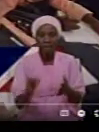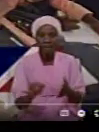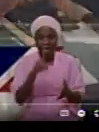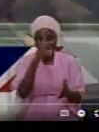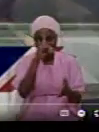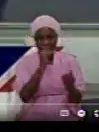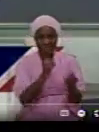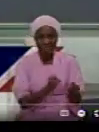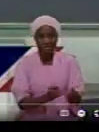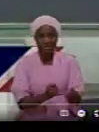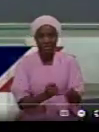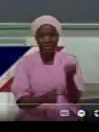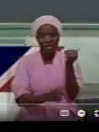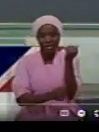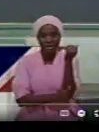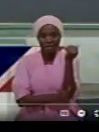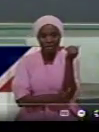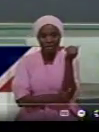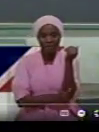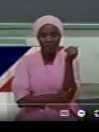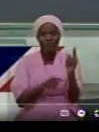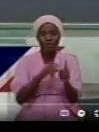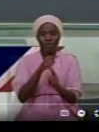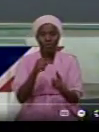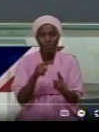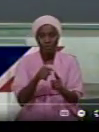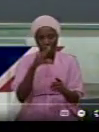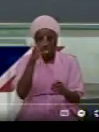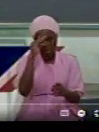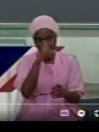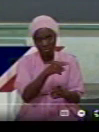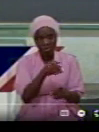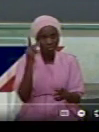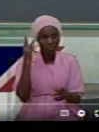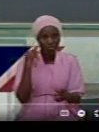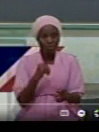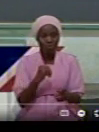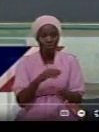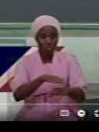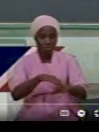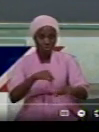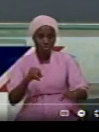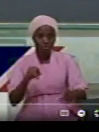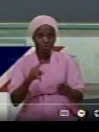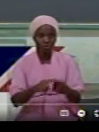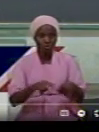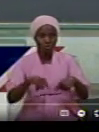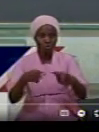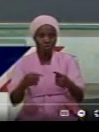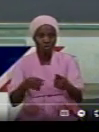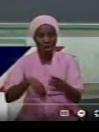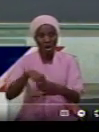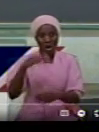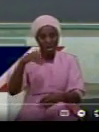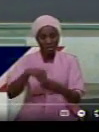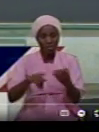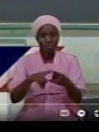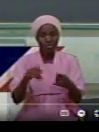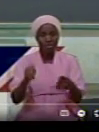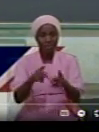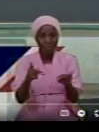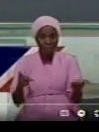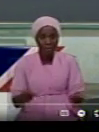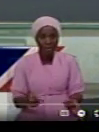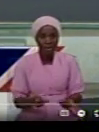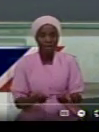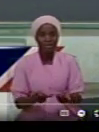faith, Abraham, when he was called to go out into a